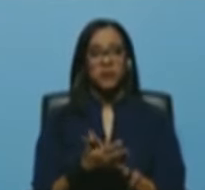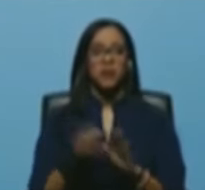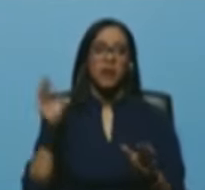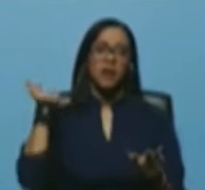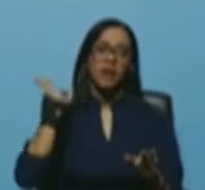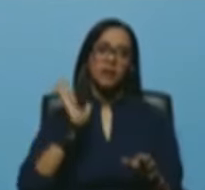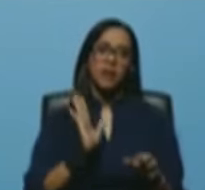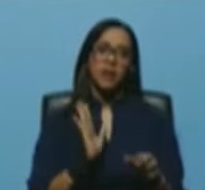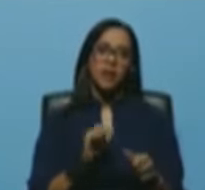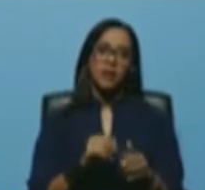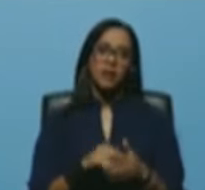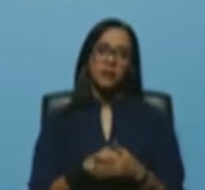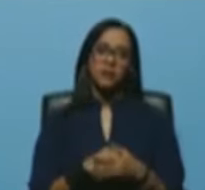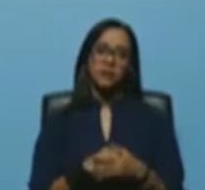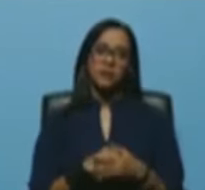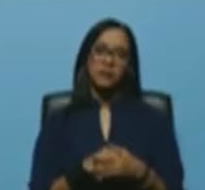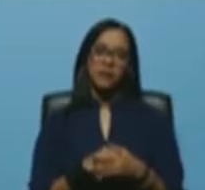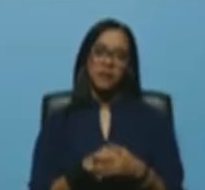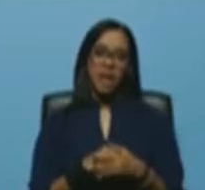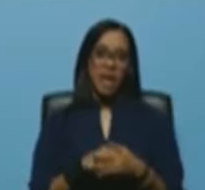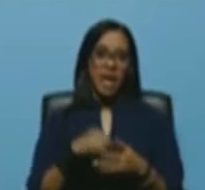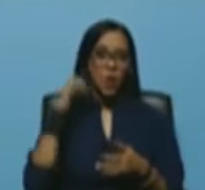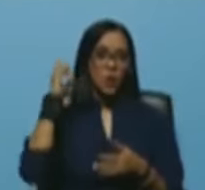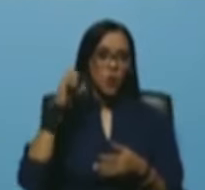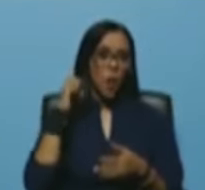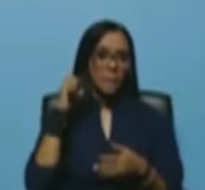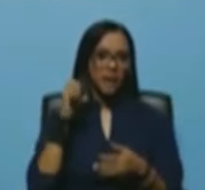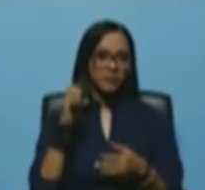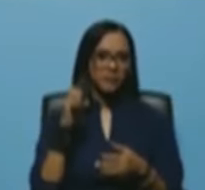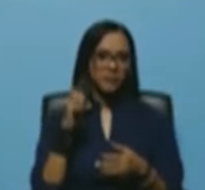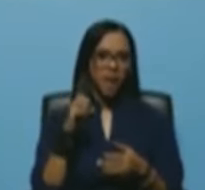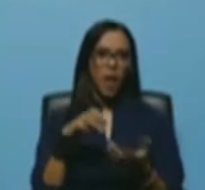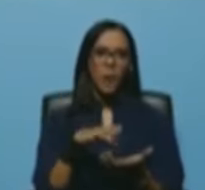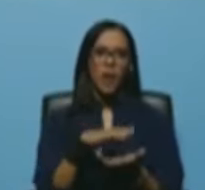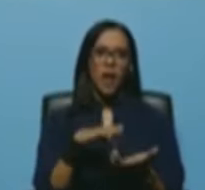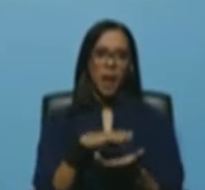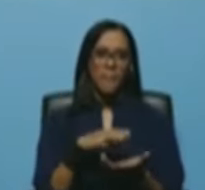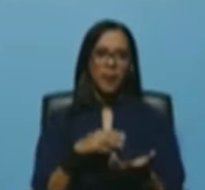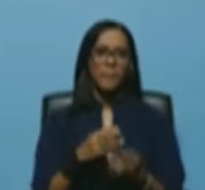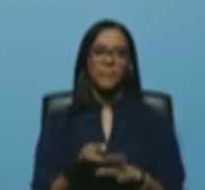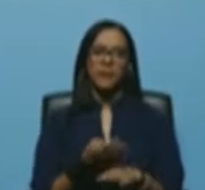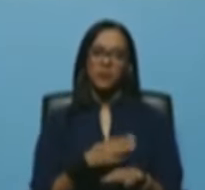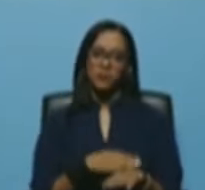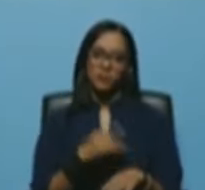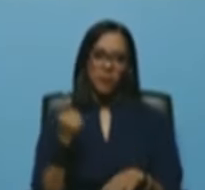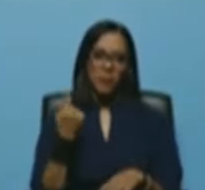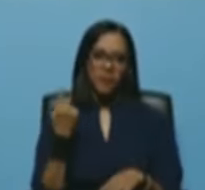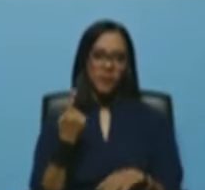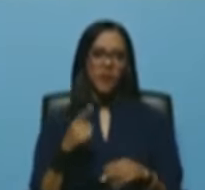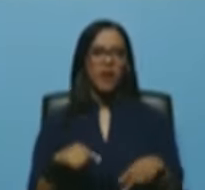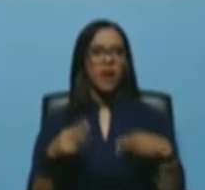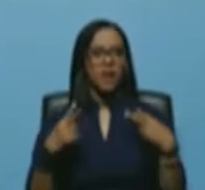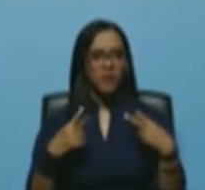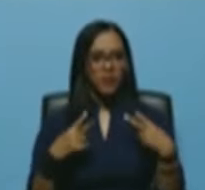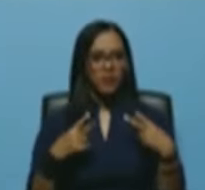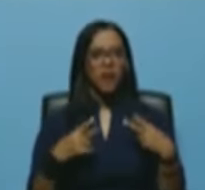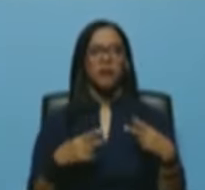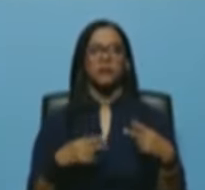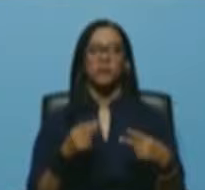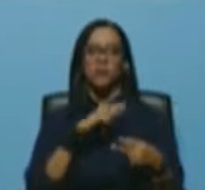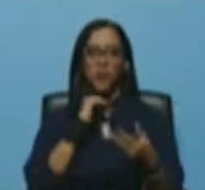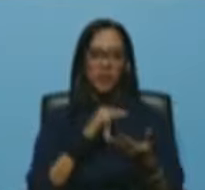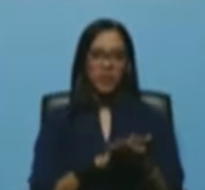people dead due to the European invasion. The cruelest